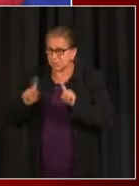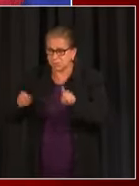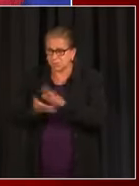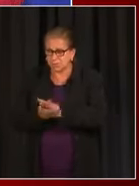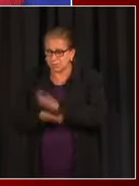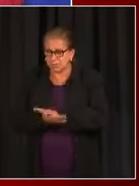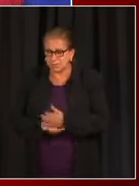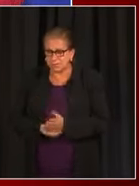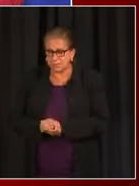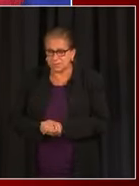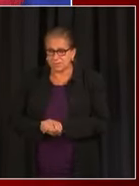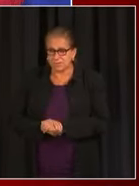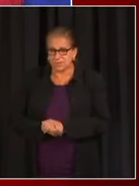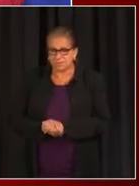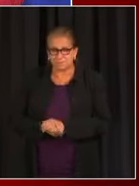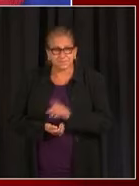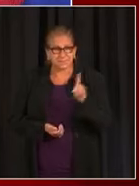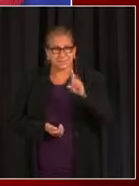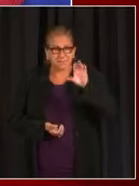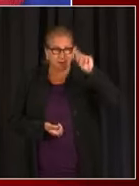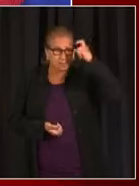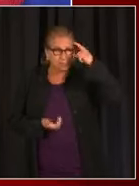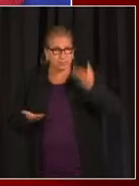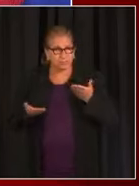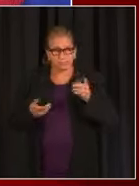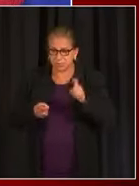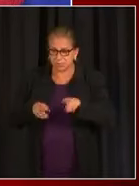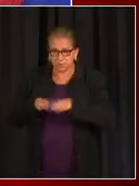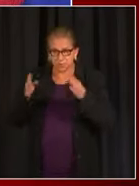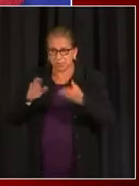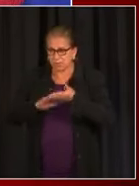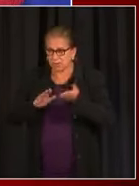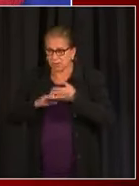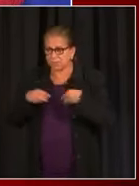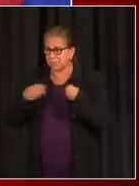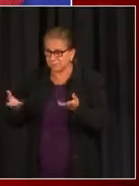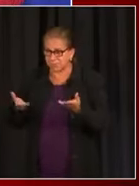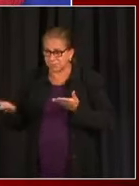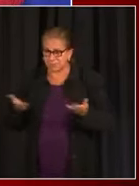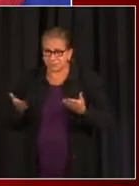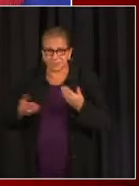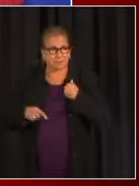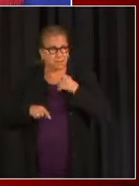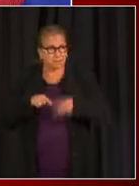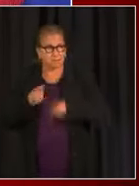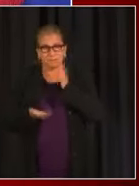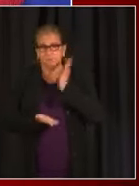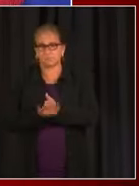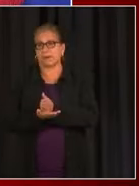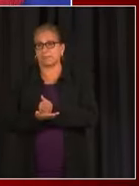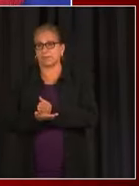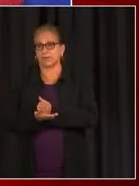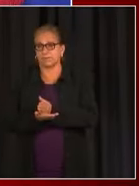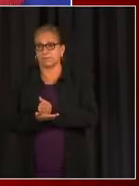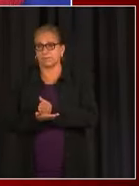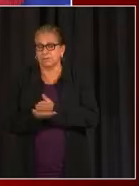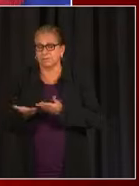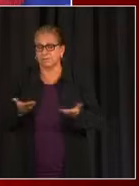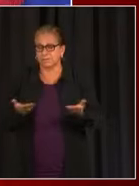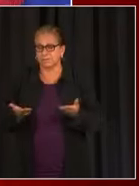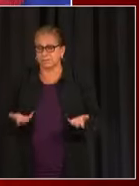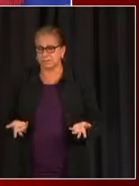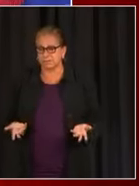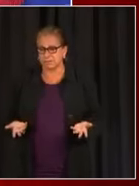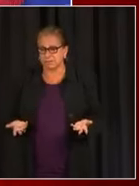DC government services are going to have to be delivered. And that is how we go into the coming weeks. Now,